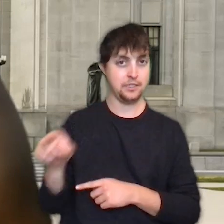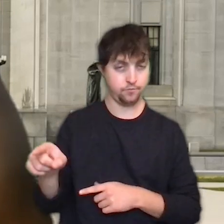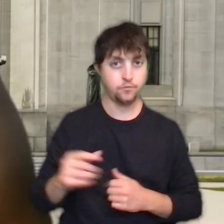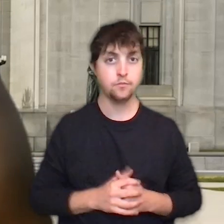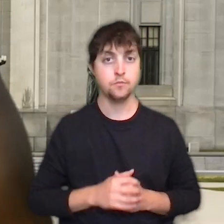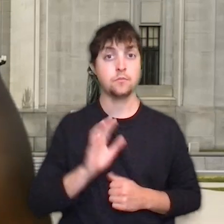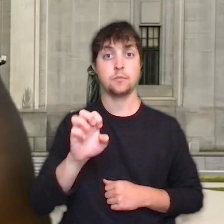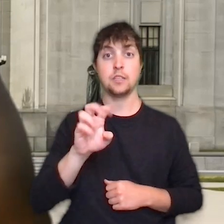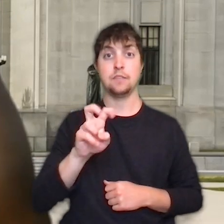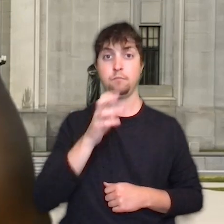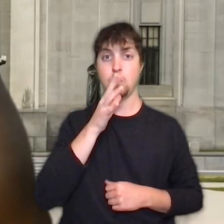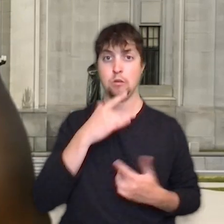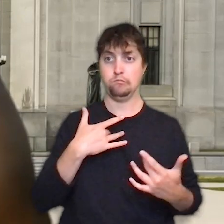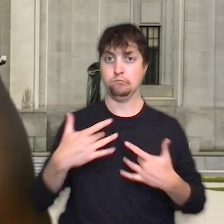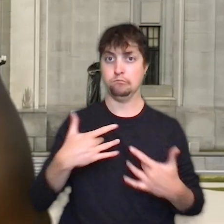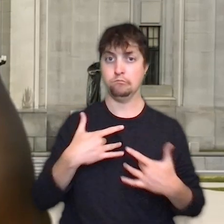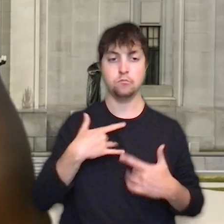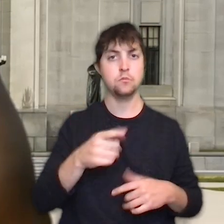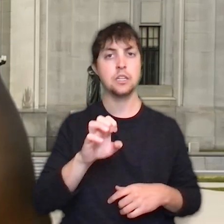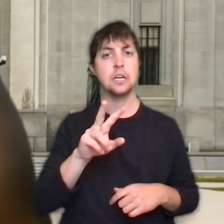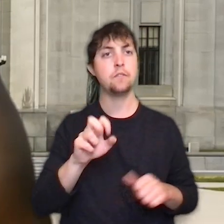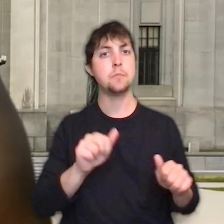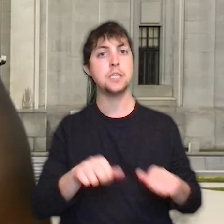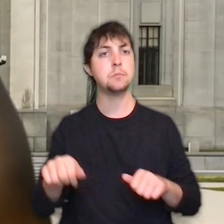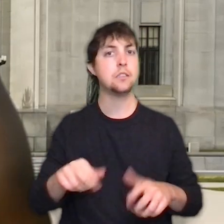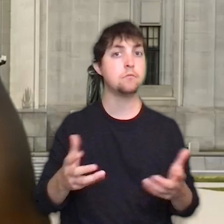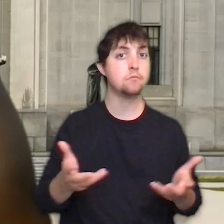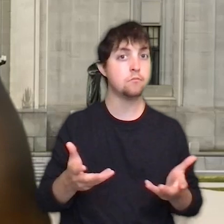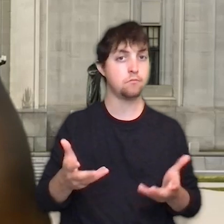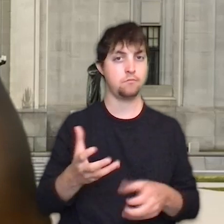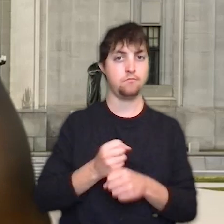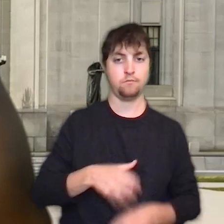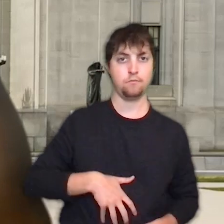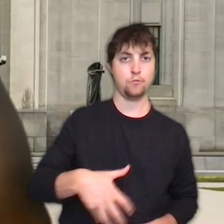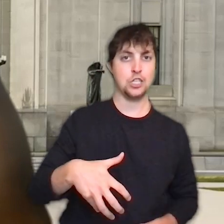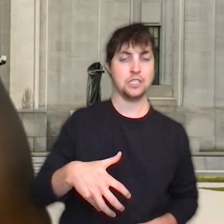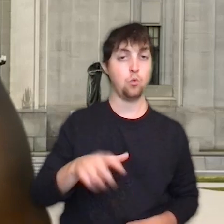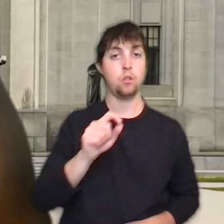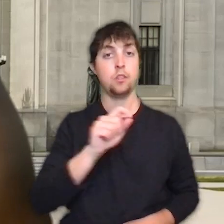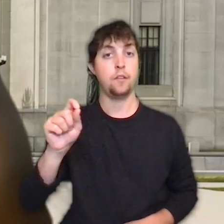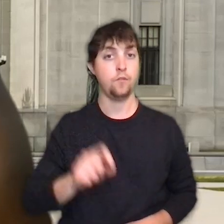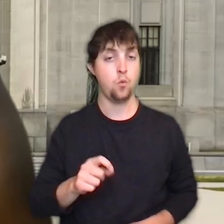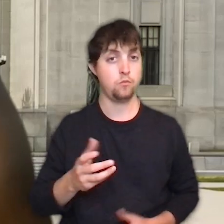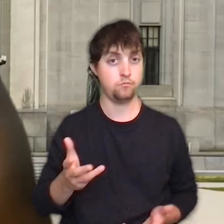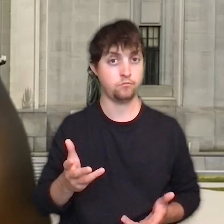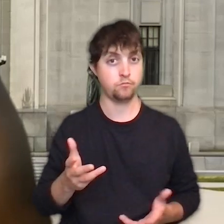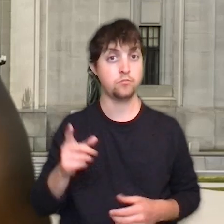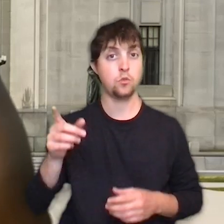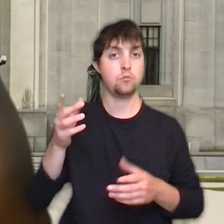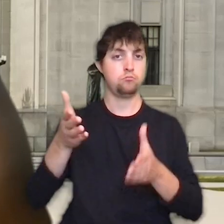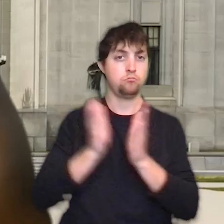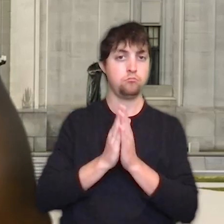disability. Eve's mother was concerned about the possibility of Eve becoming pregnant, and